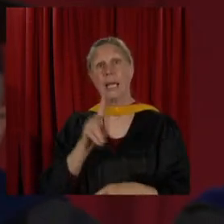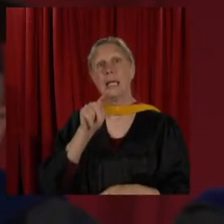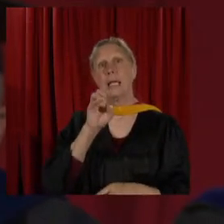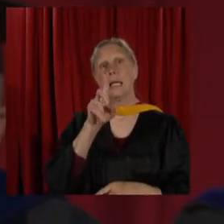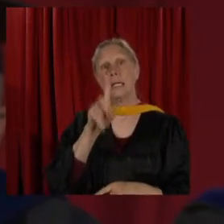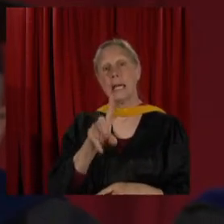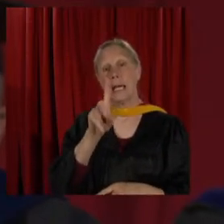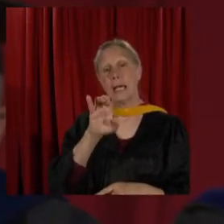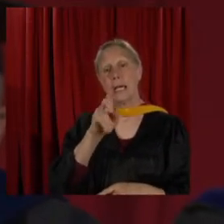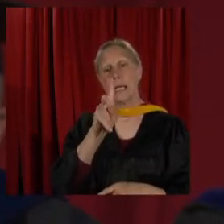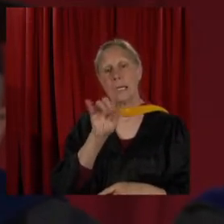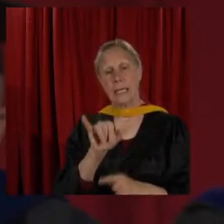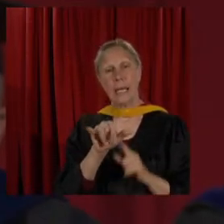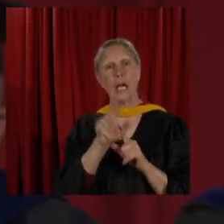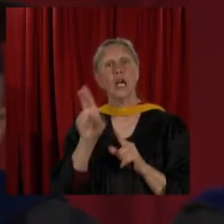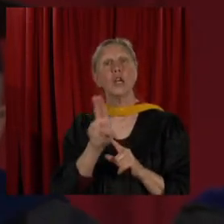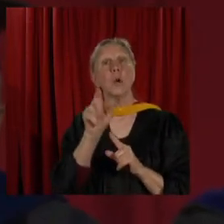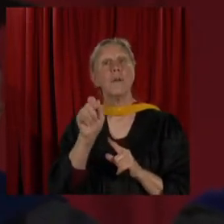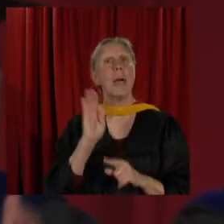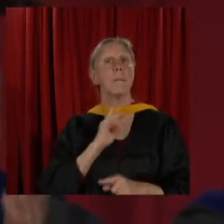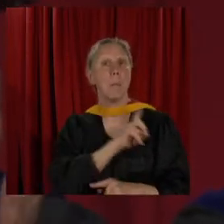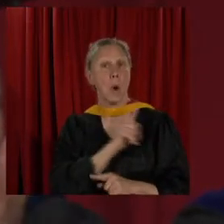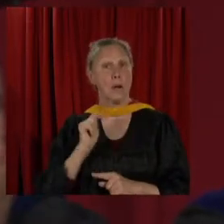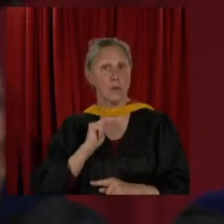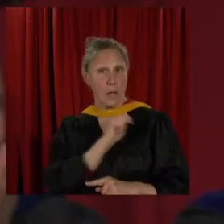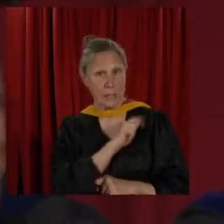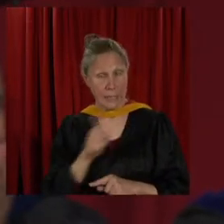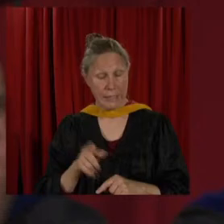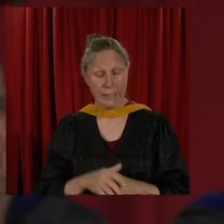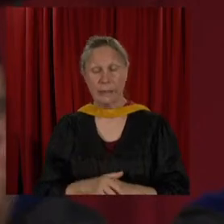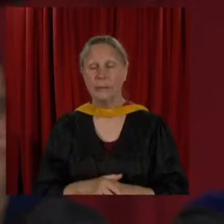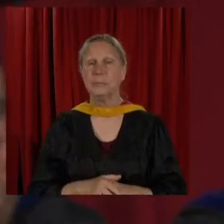Ted Dickey, the member of the UA Board of Trustees.